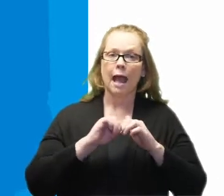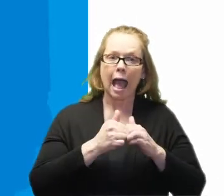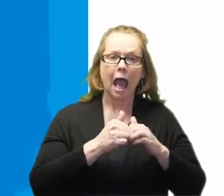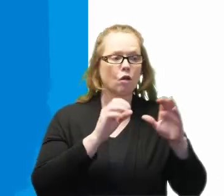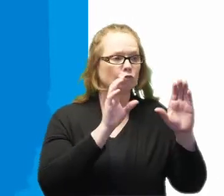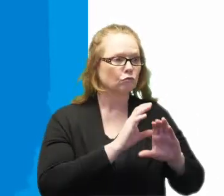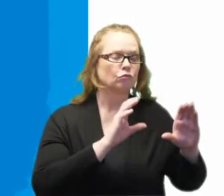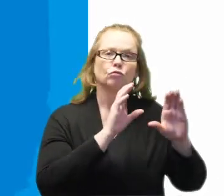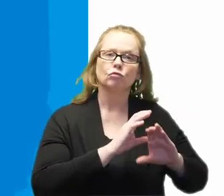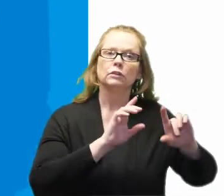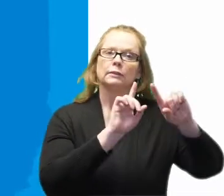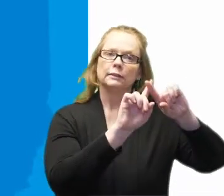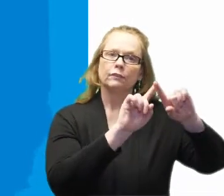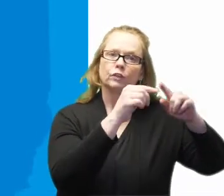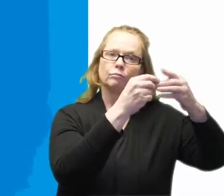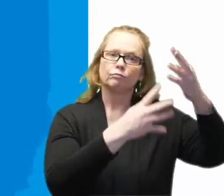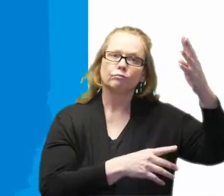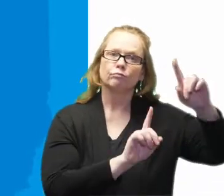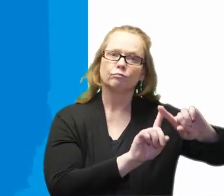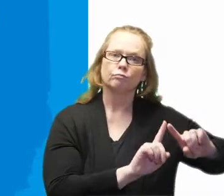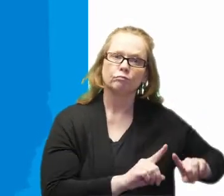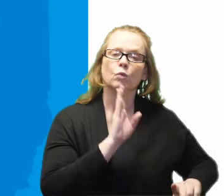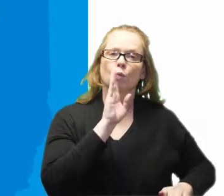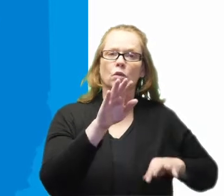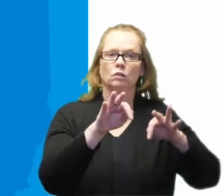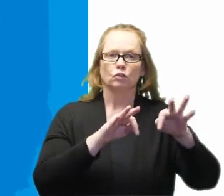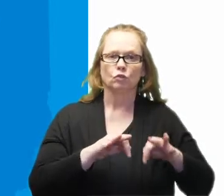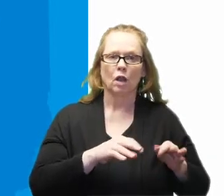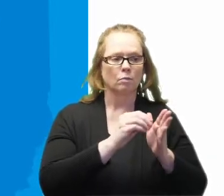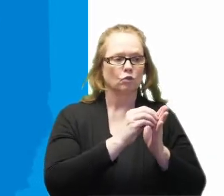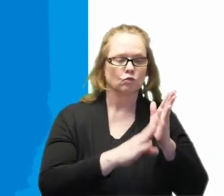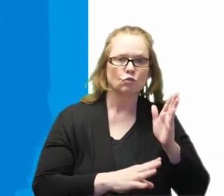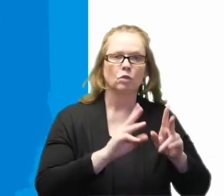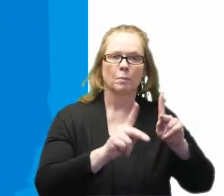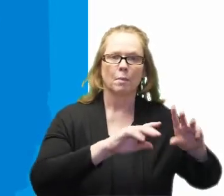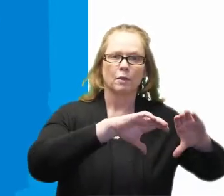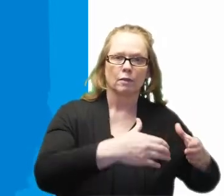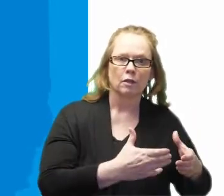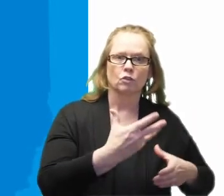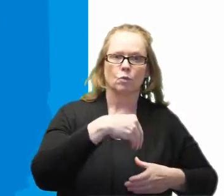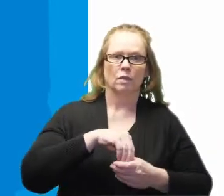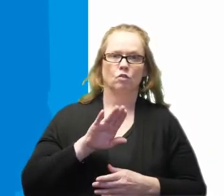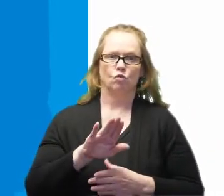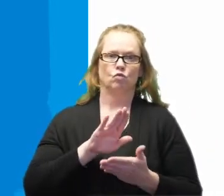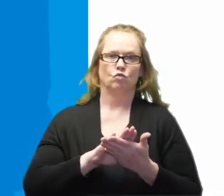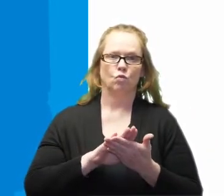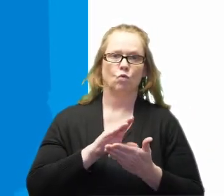to explore the different facets that describe the student population in your school or district.